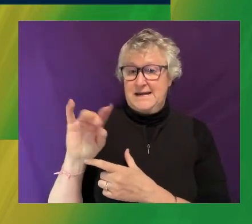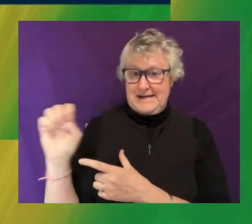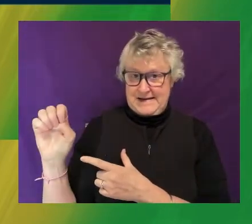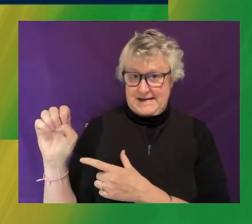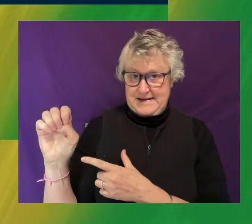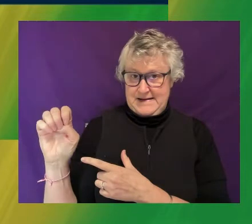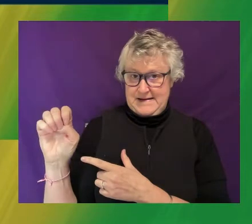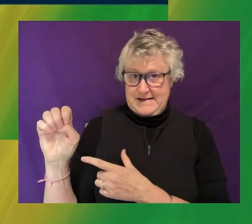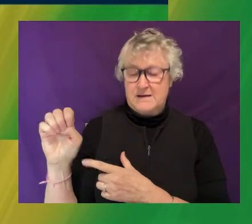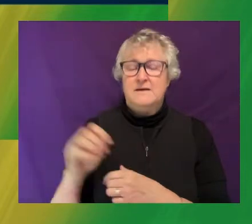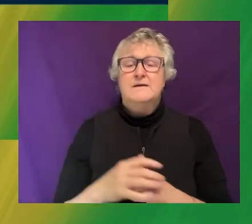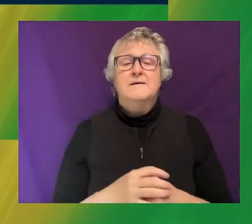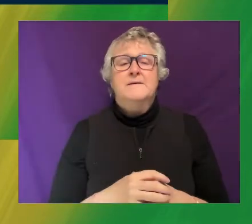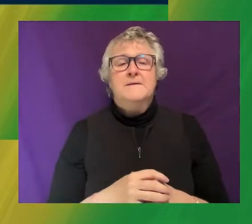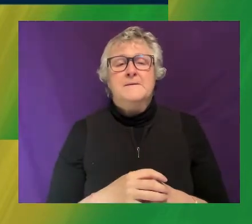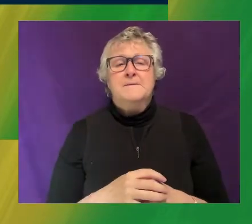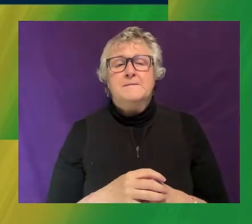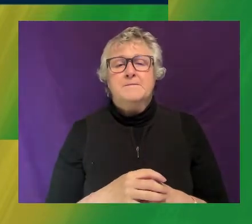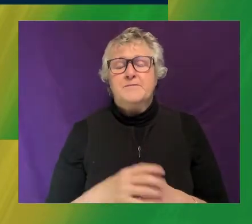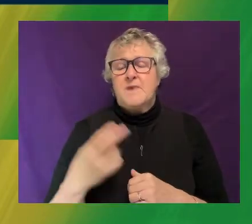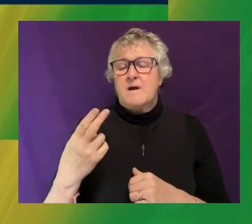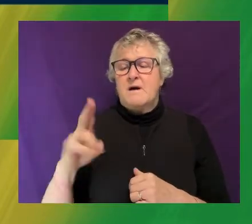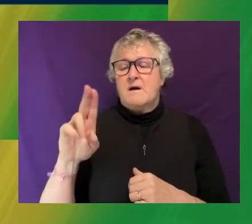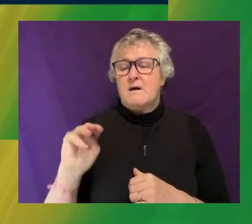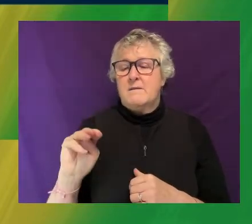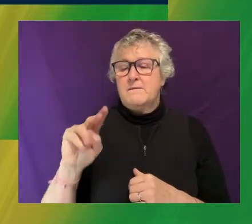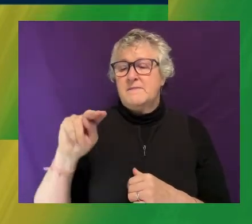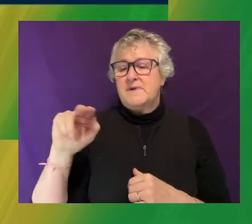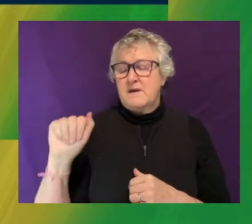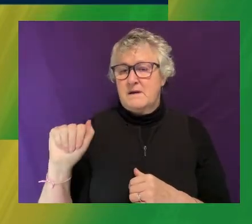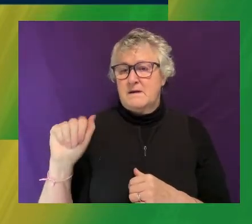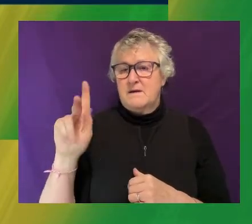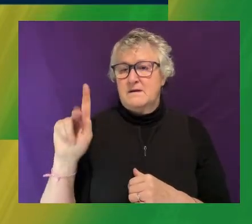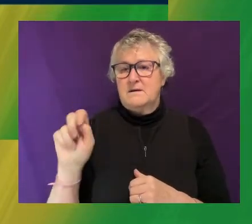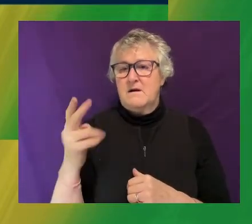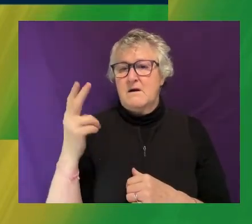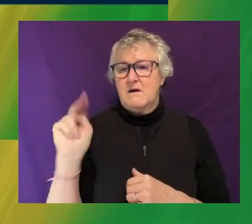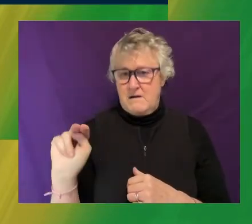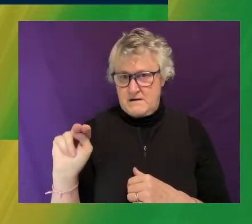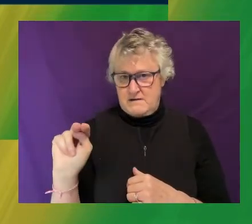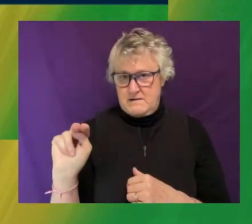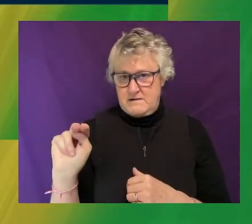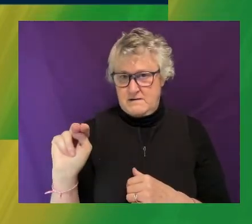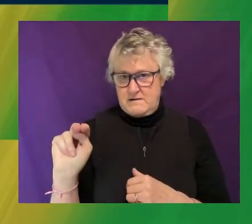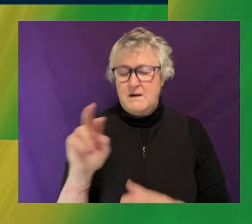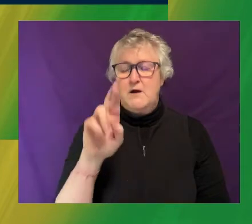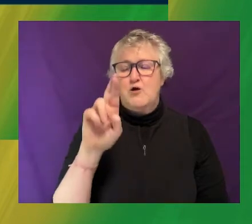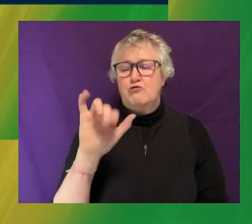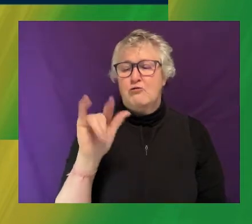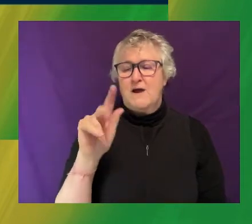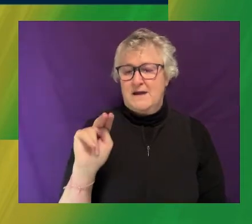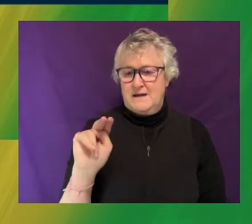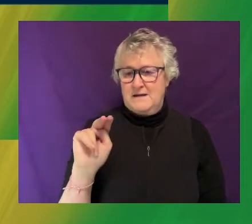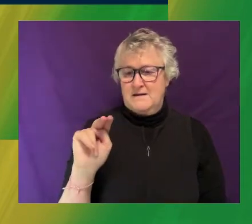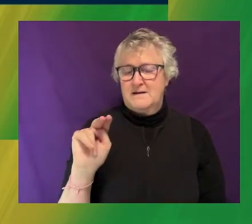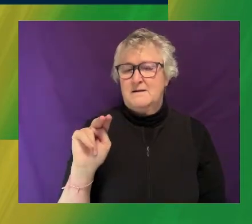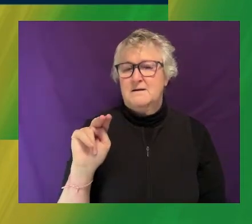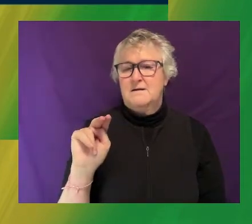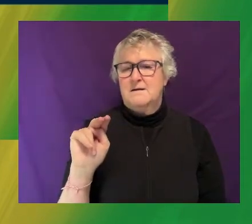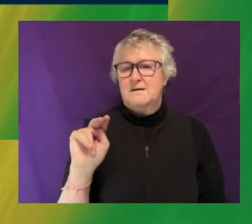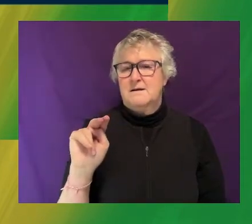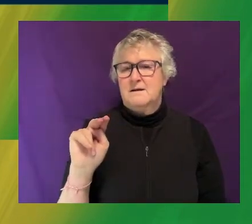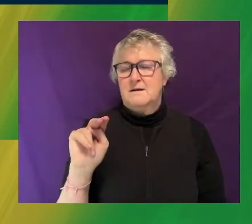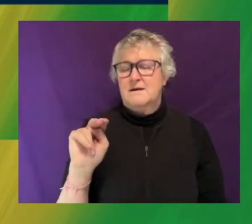and 2004, Humna Khan, class of 2018, Brian Knox, class of 1996